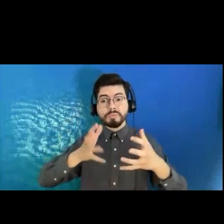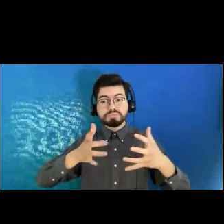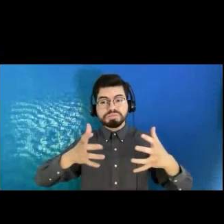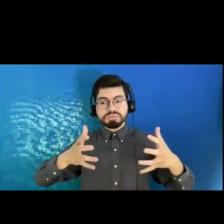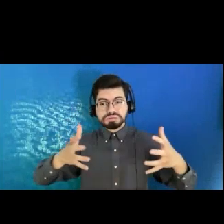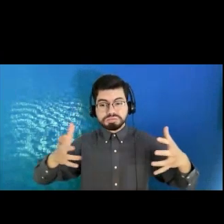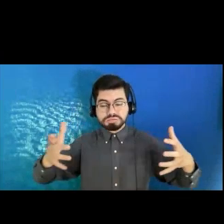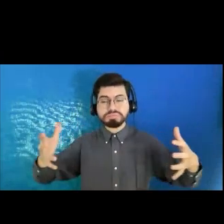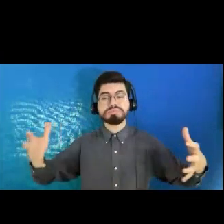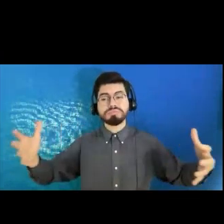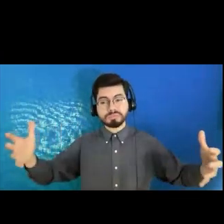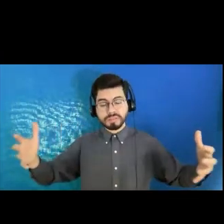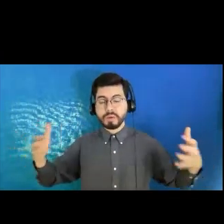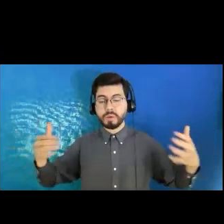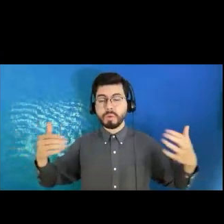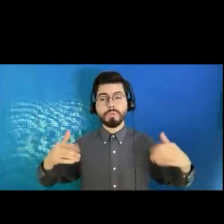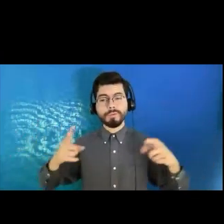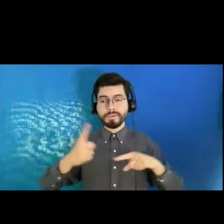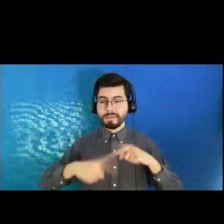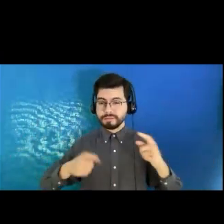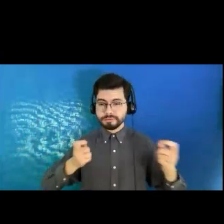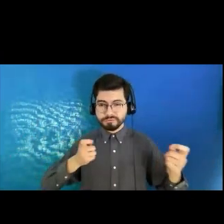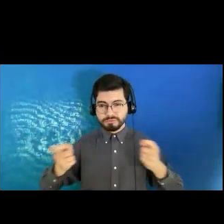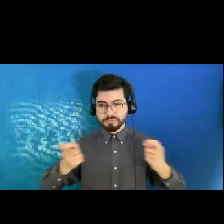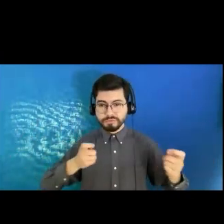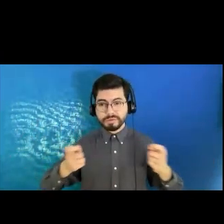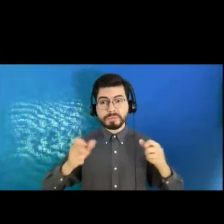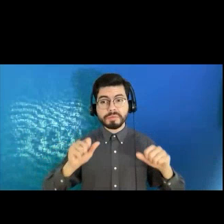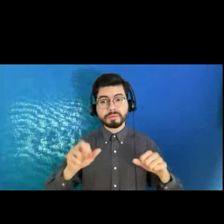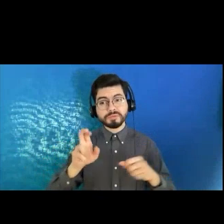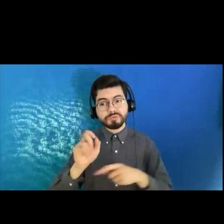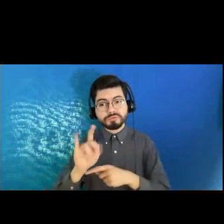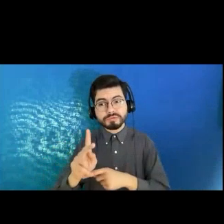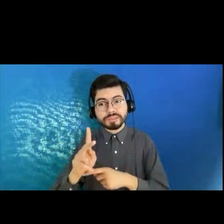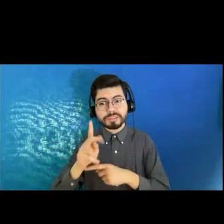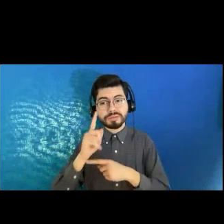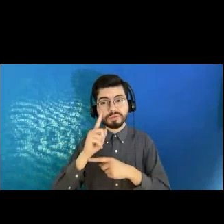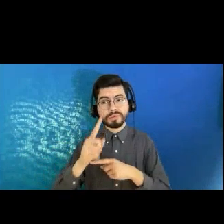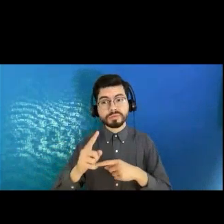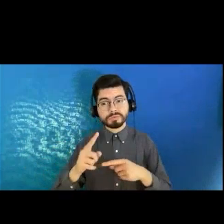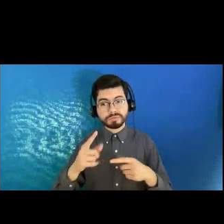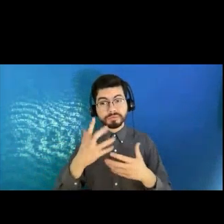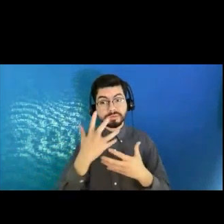to a size where they aren't at risk for escaping the tolerance zone? Go ahead.